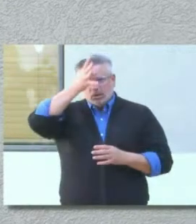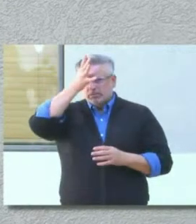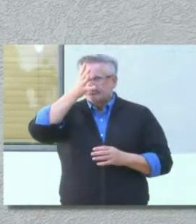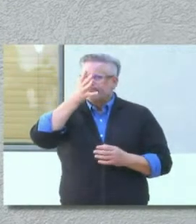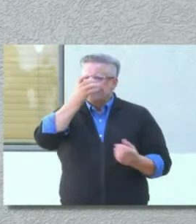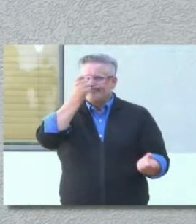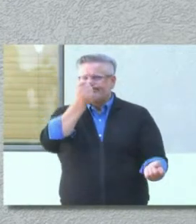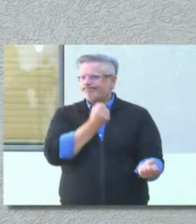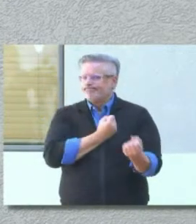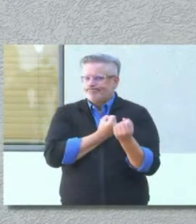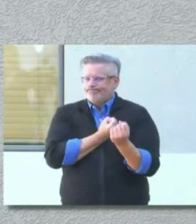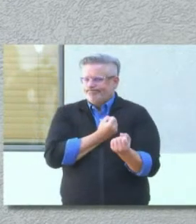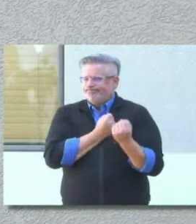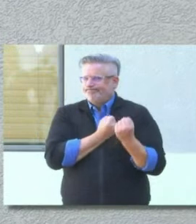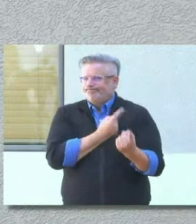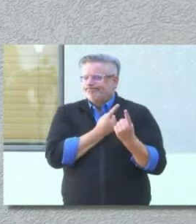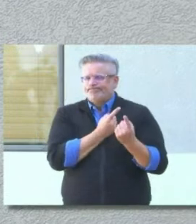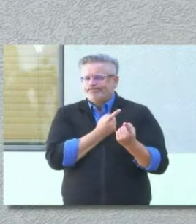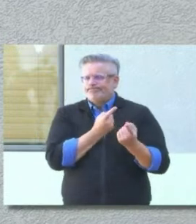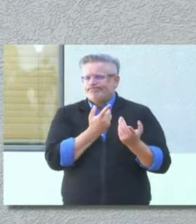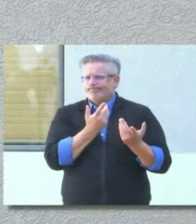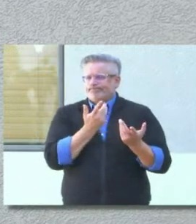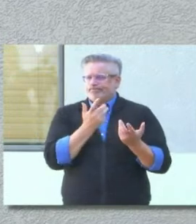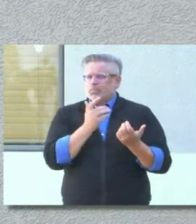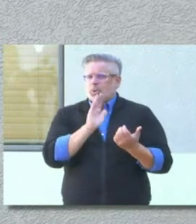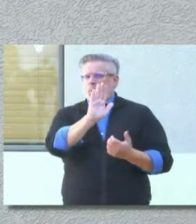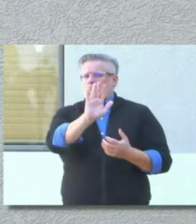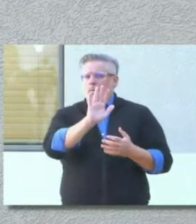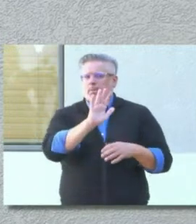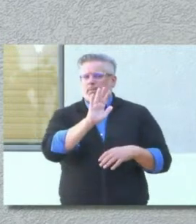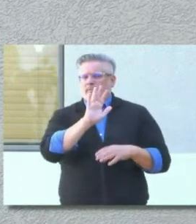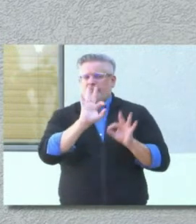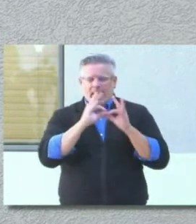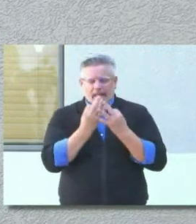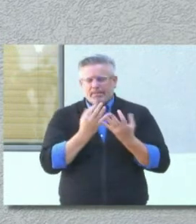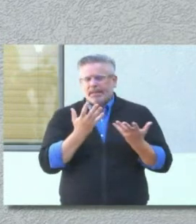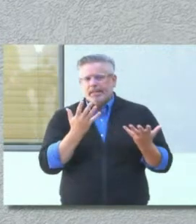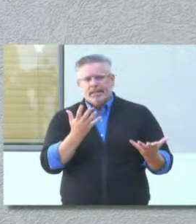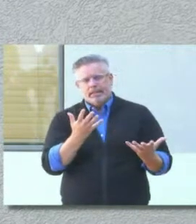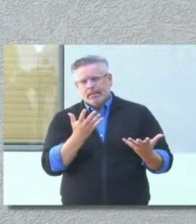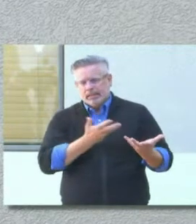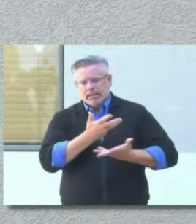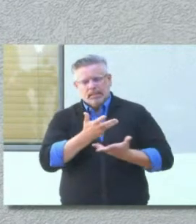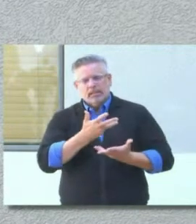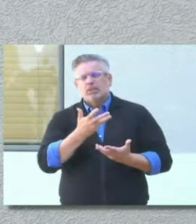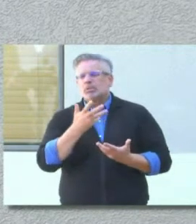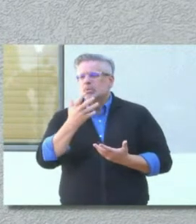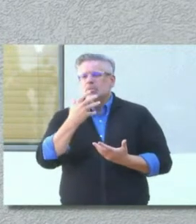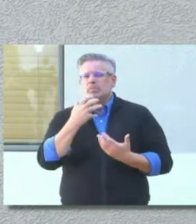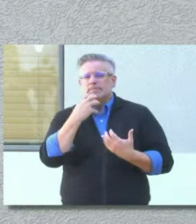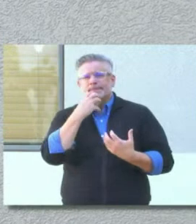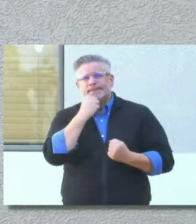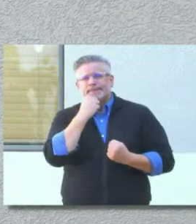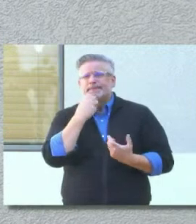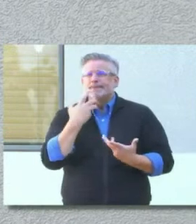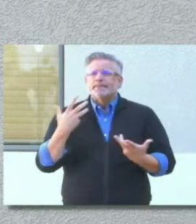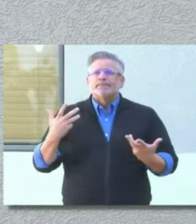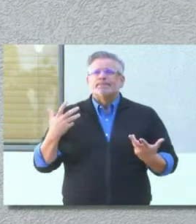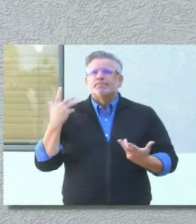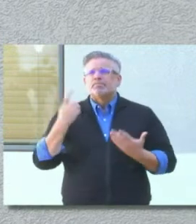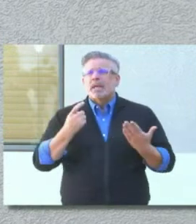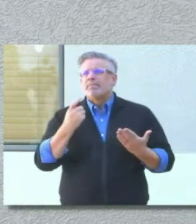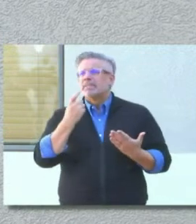relate to what you said about spending time with your family for Halloween. Do you think that, or do you wish that you would have maybe said